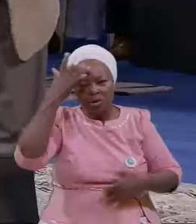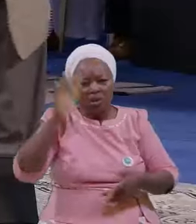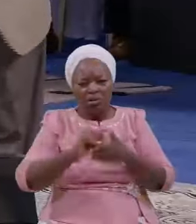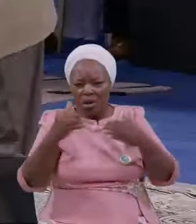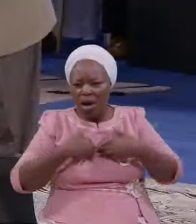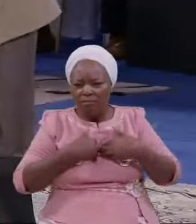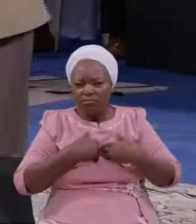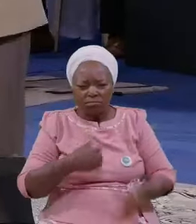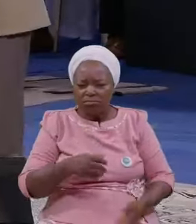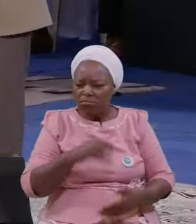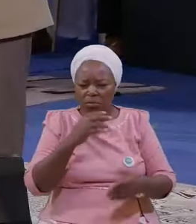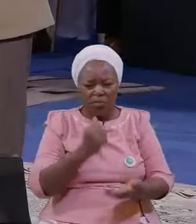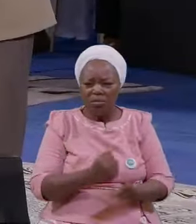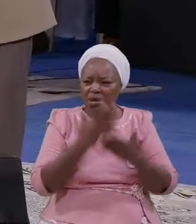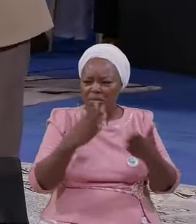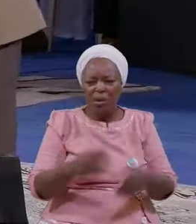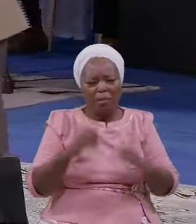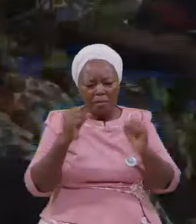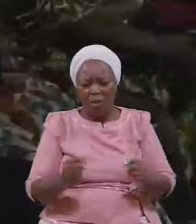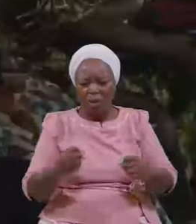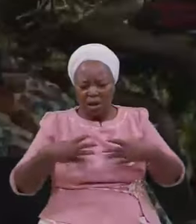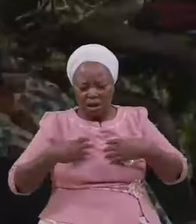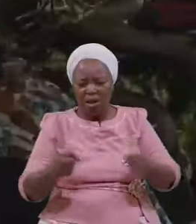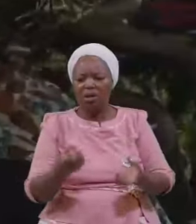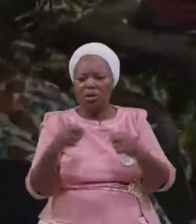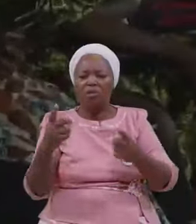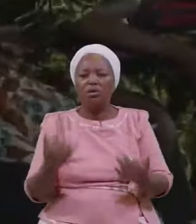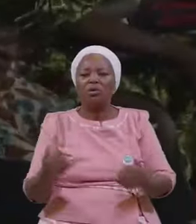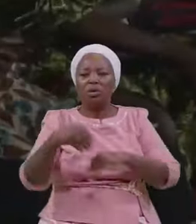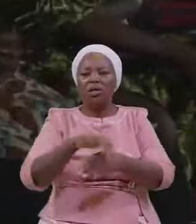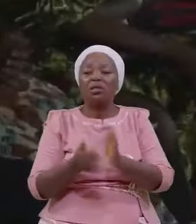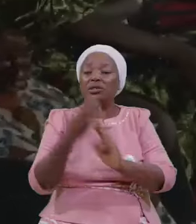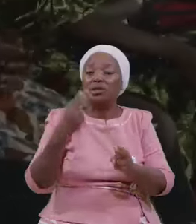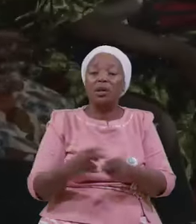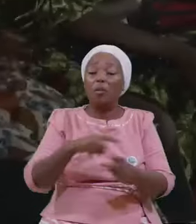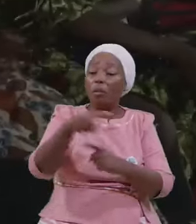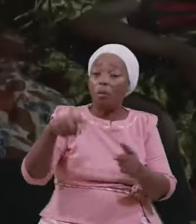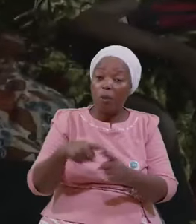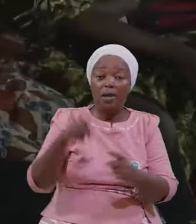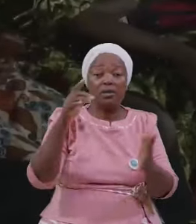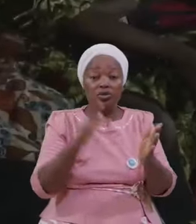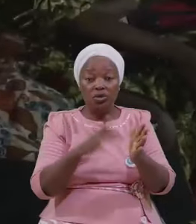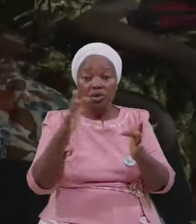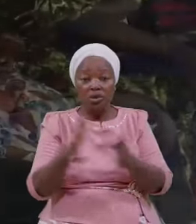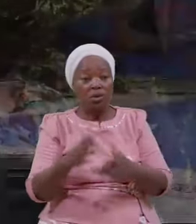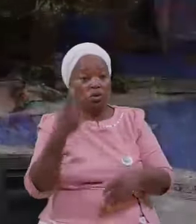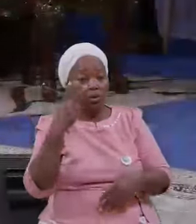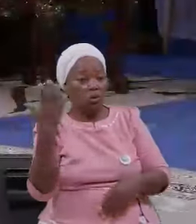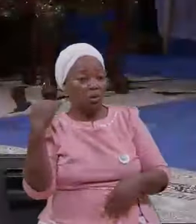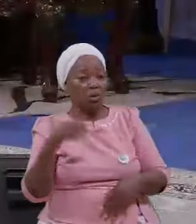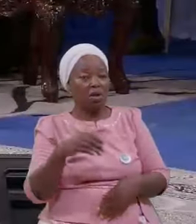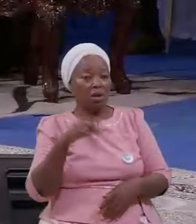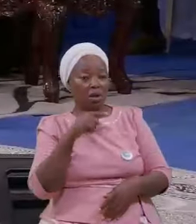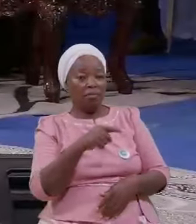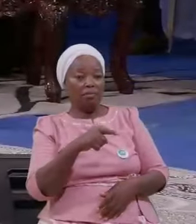healing, miracle, coming to you tonight in Jesus' name. When Jesus saw him lie